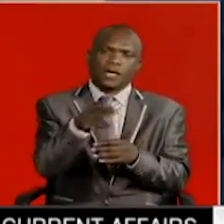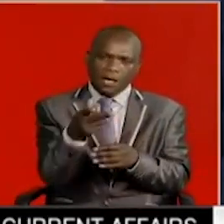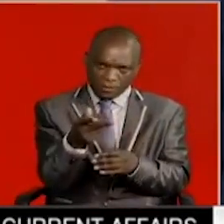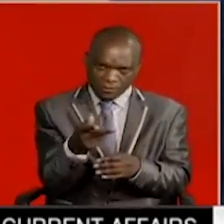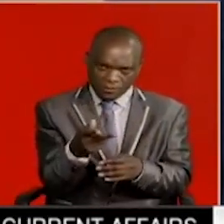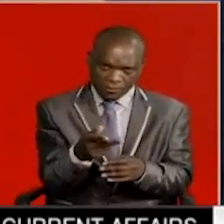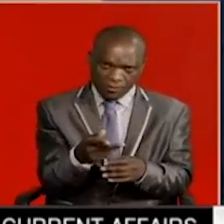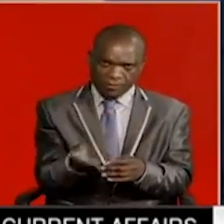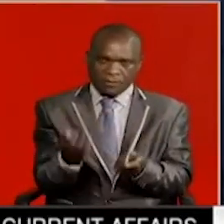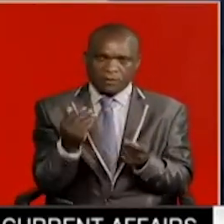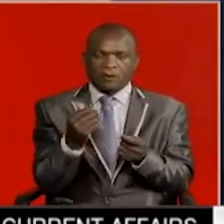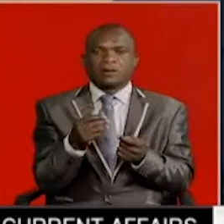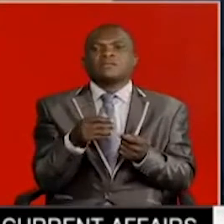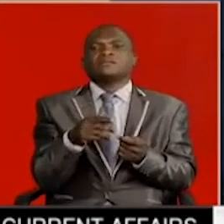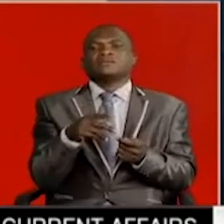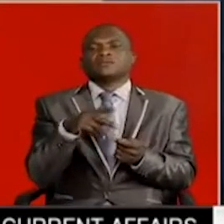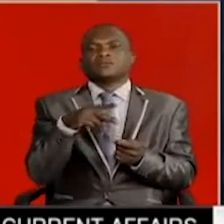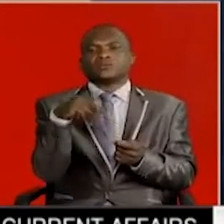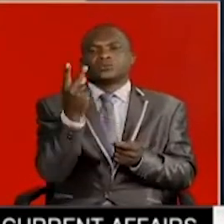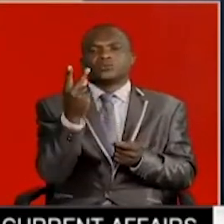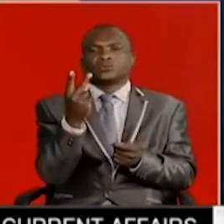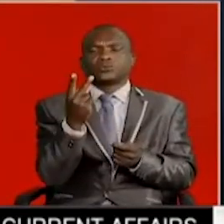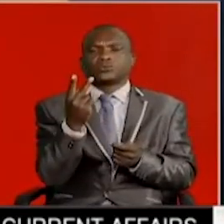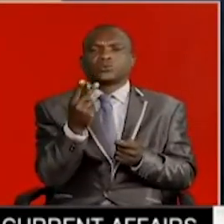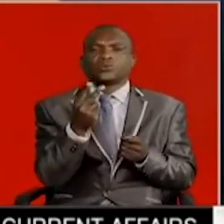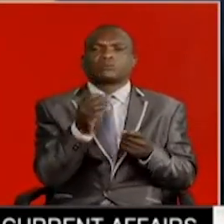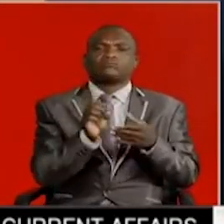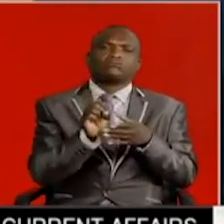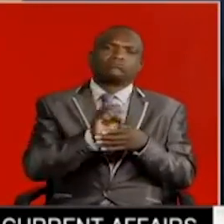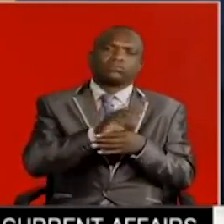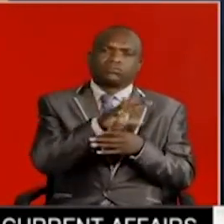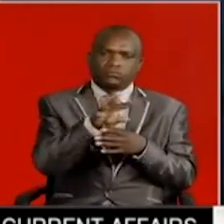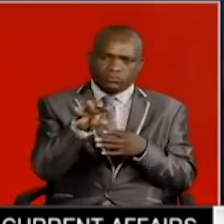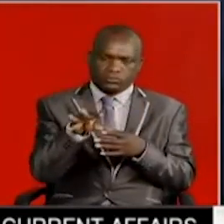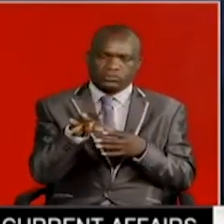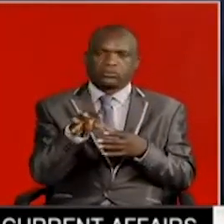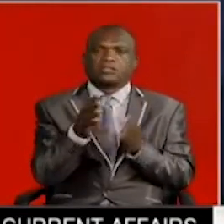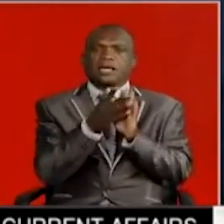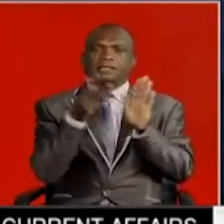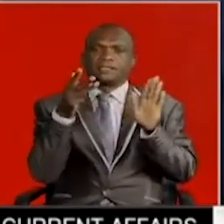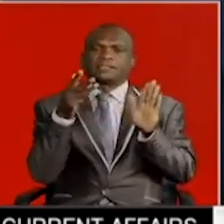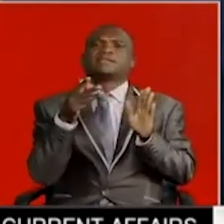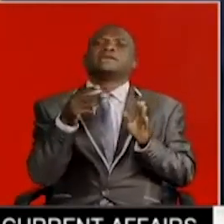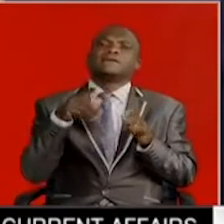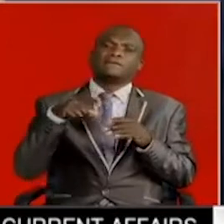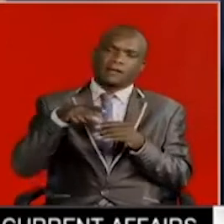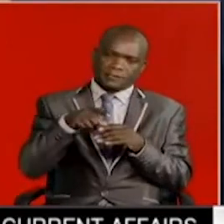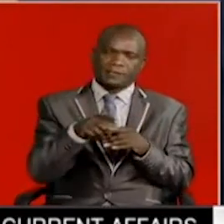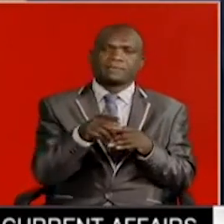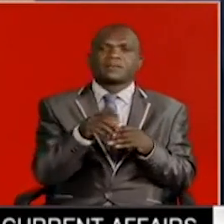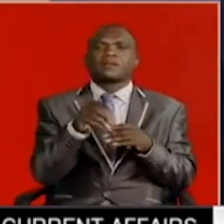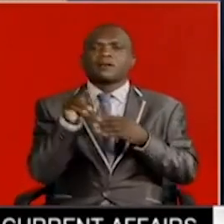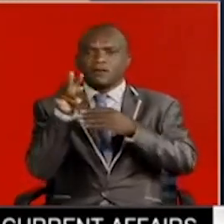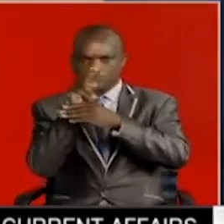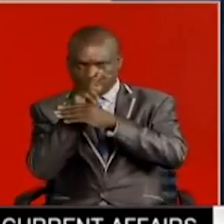Two, COVID-19 vaccine safety surveillance will be guided by already existing Minister of Health